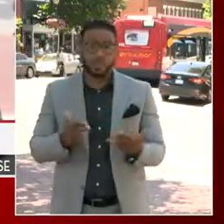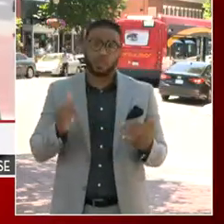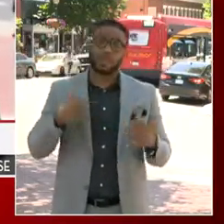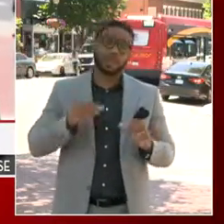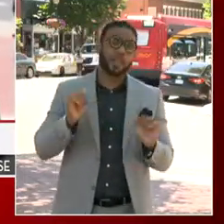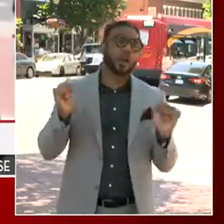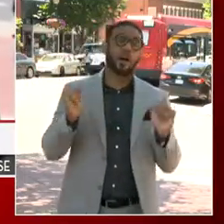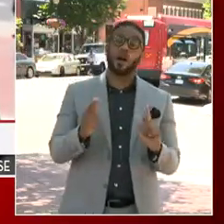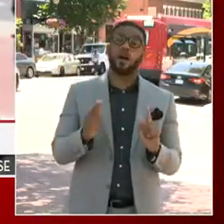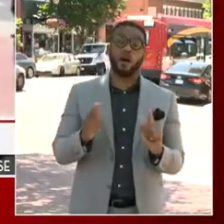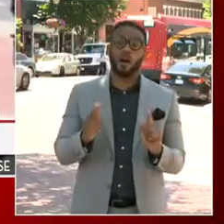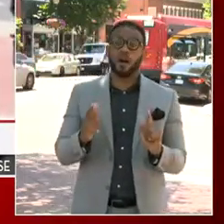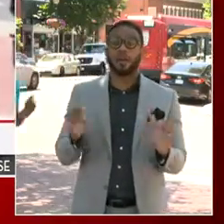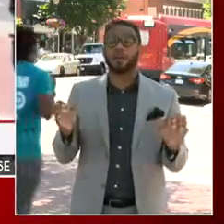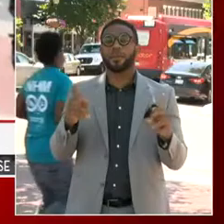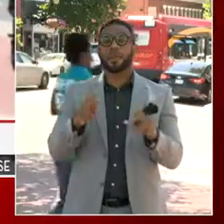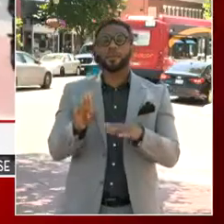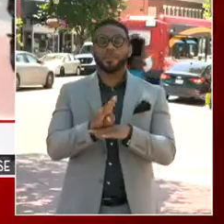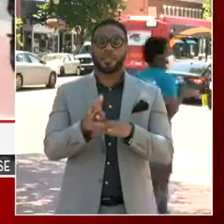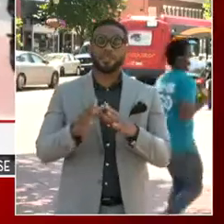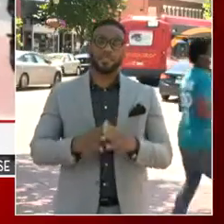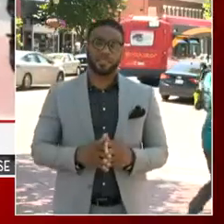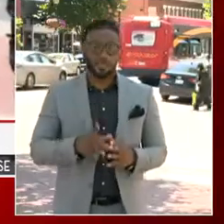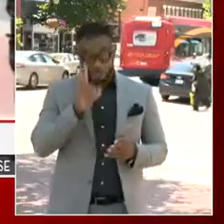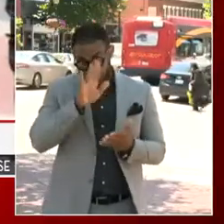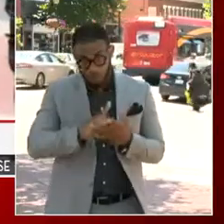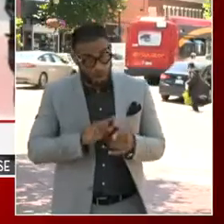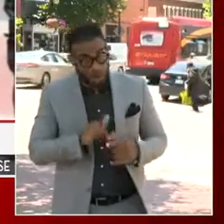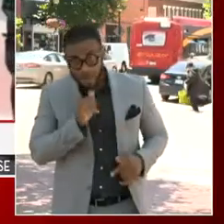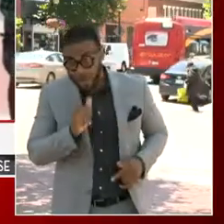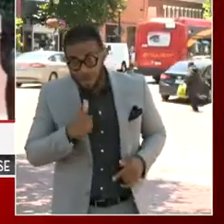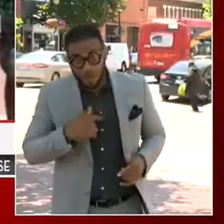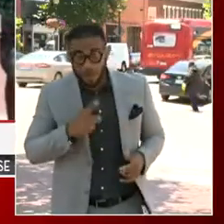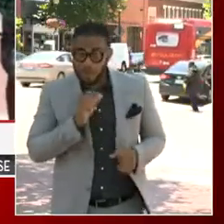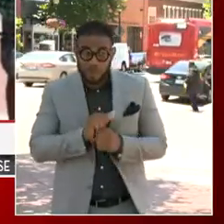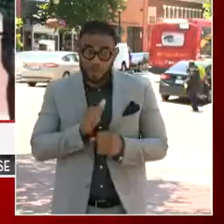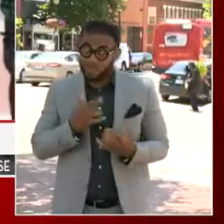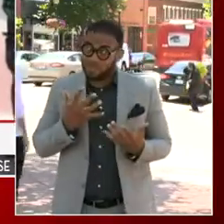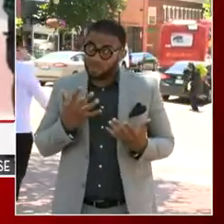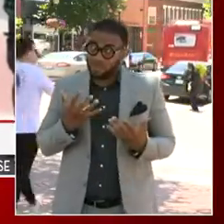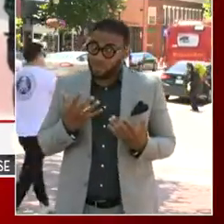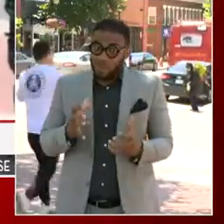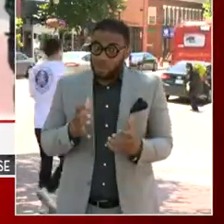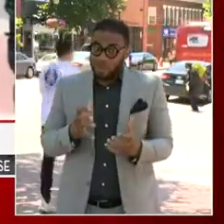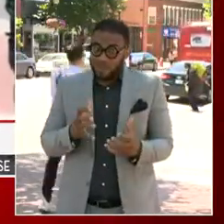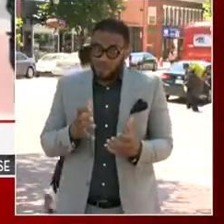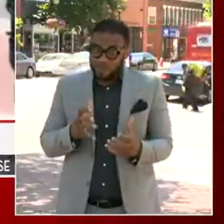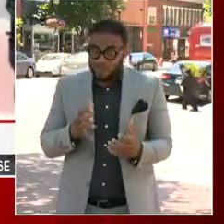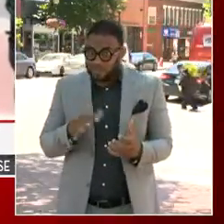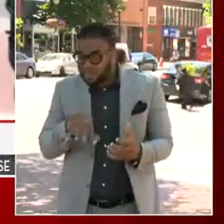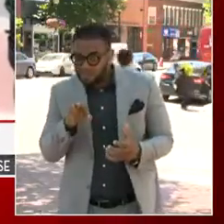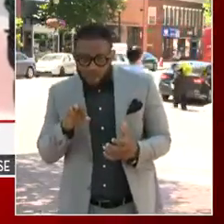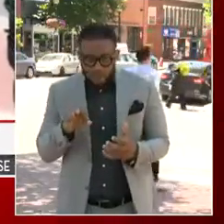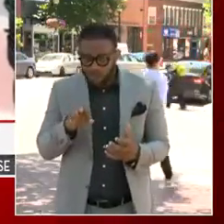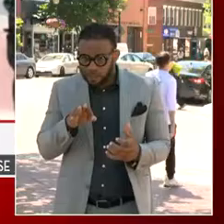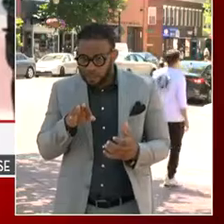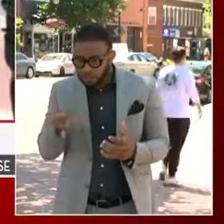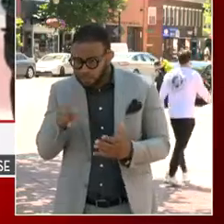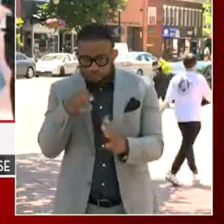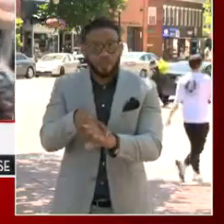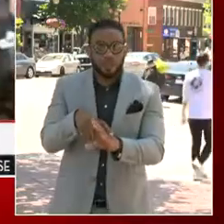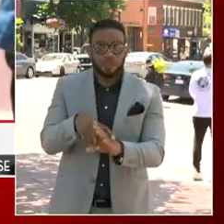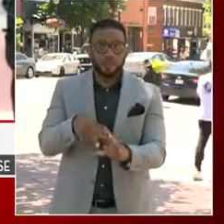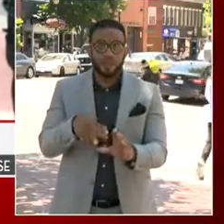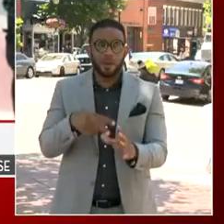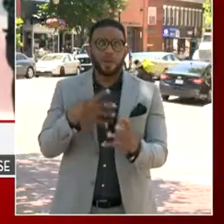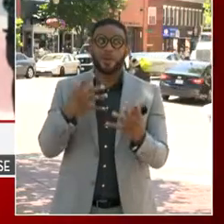that we can all get back to business. Believe it or not, we really don't want to find violators.